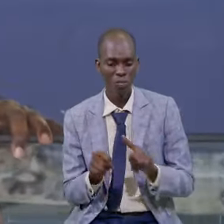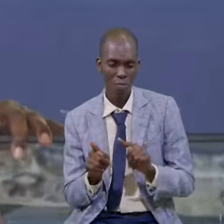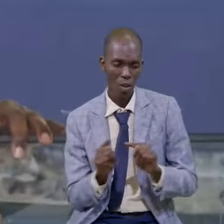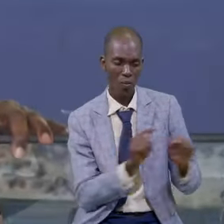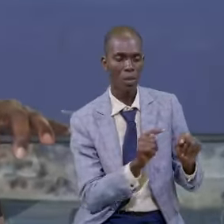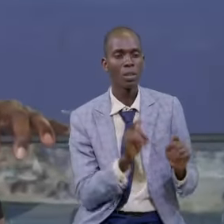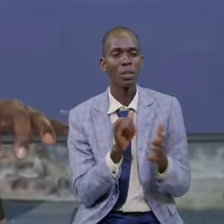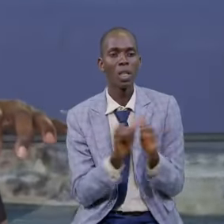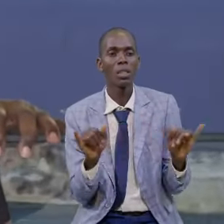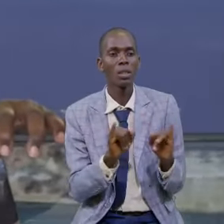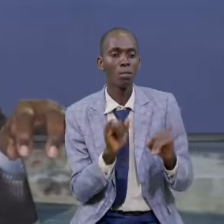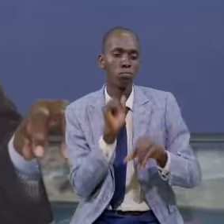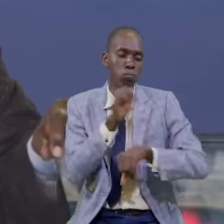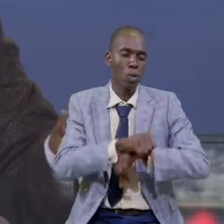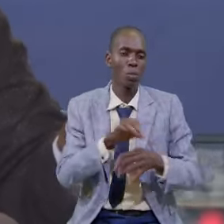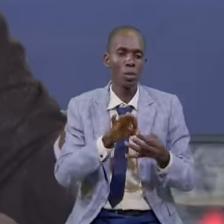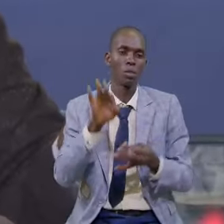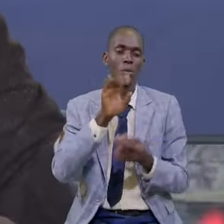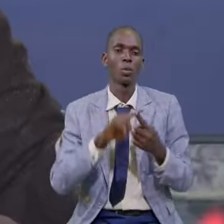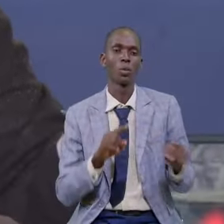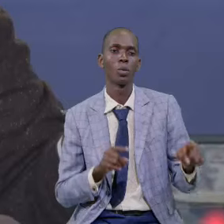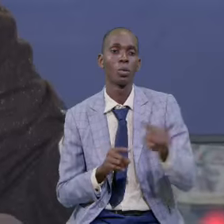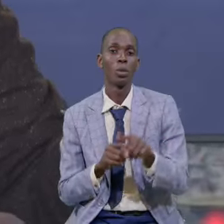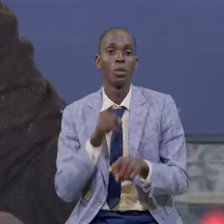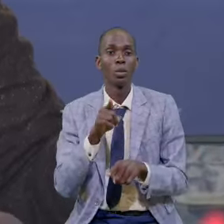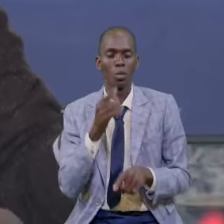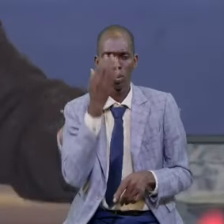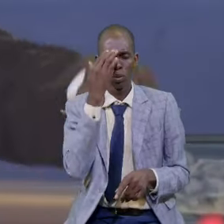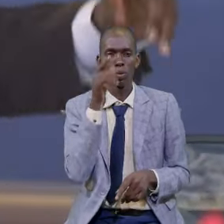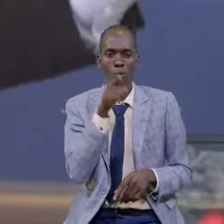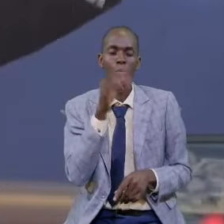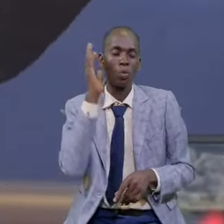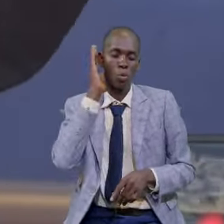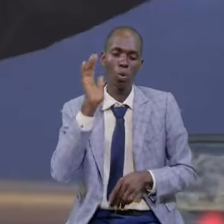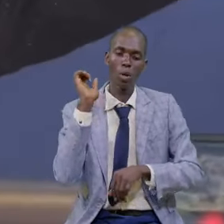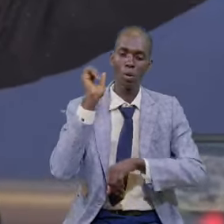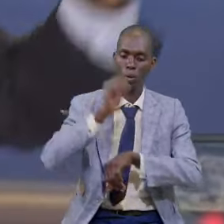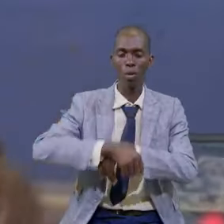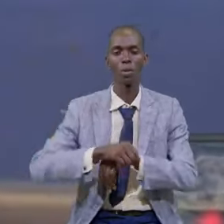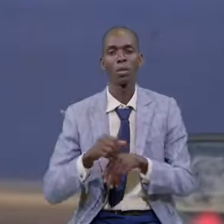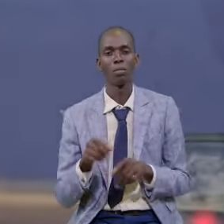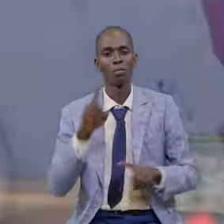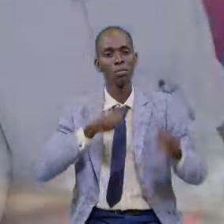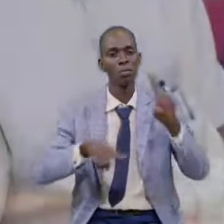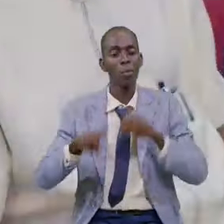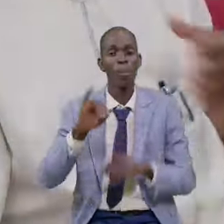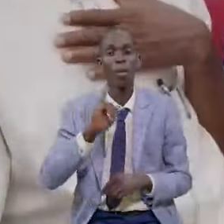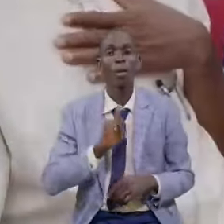you know you will conquer. I will